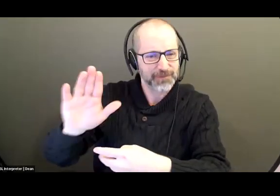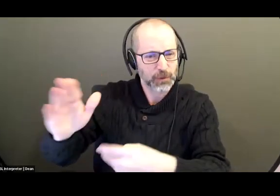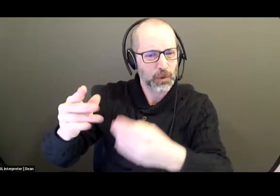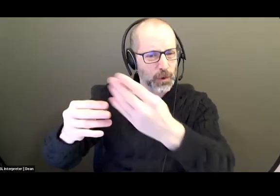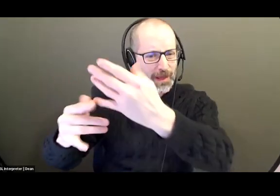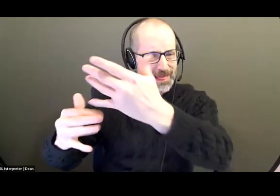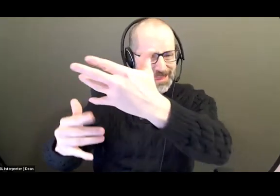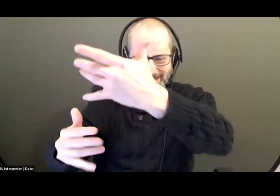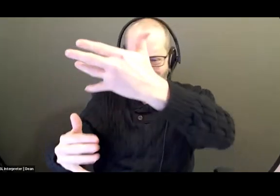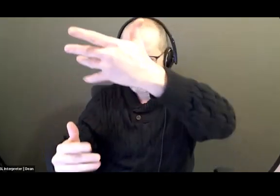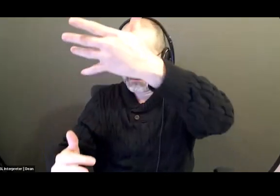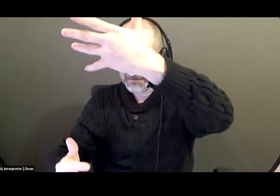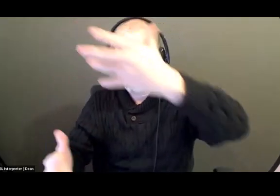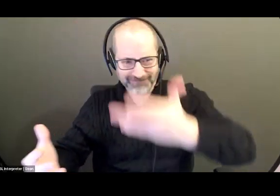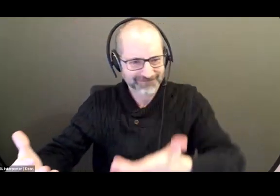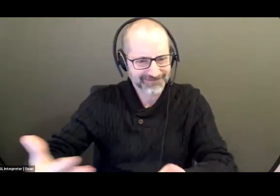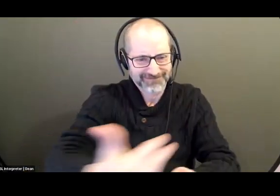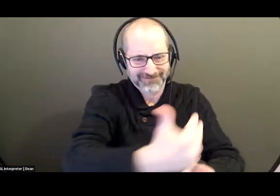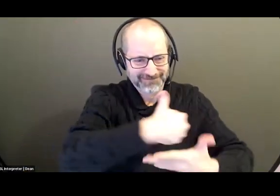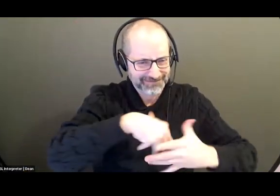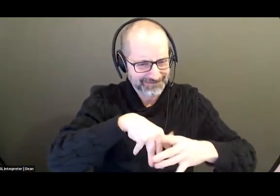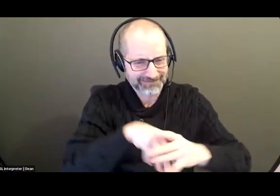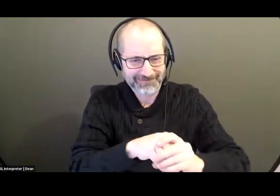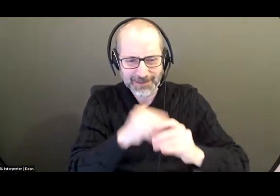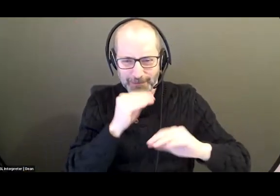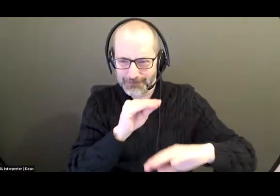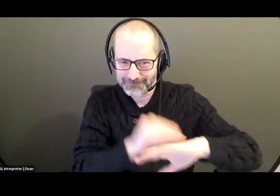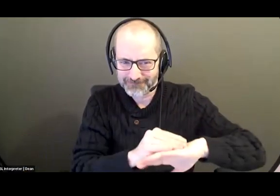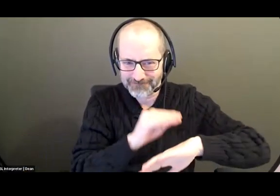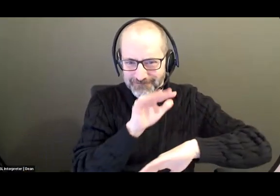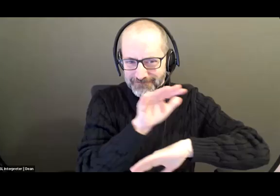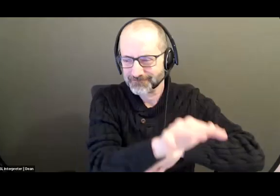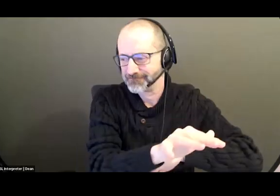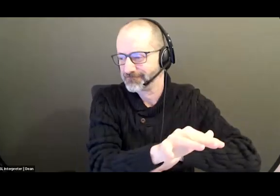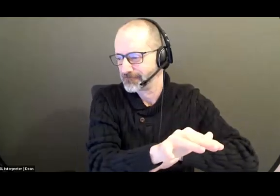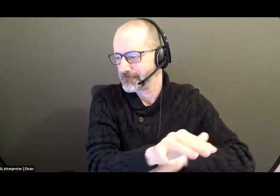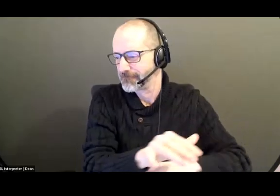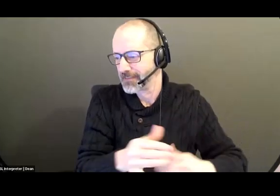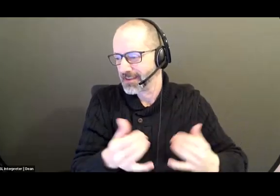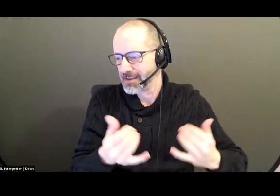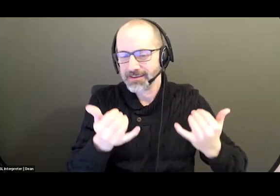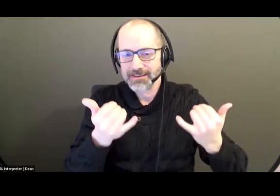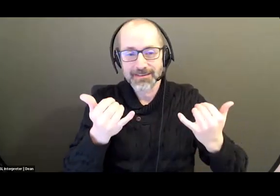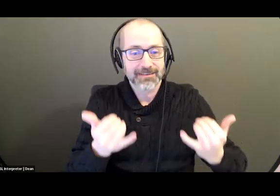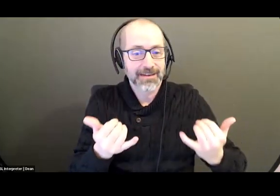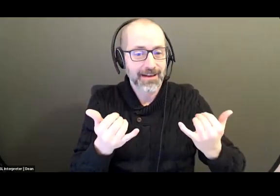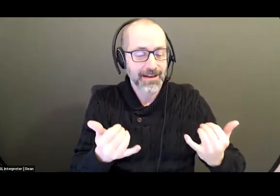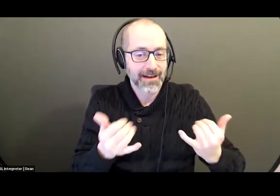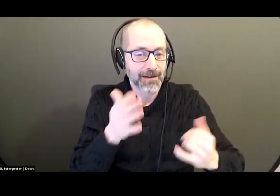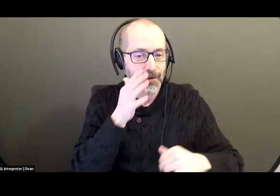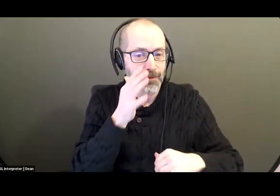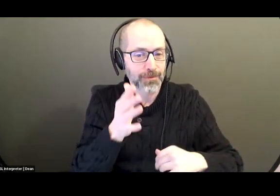care. Please keep sharing in the chat your ingredient list, so to speak.